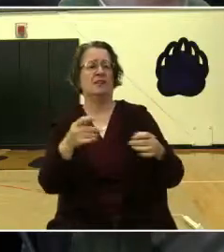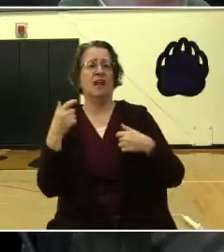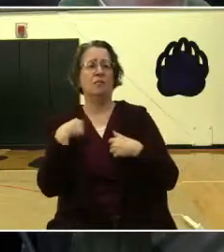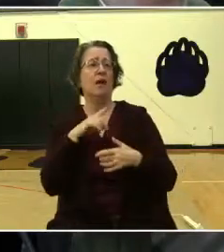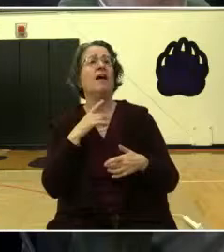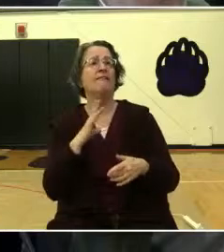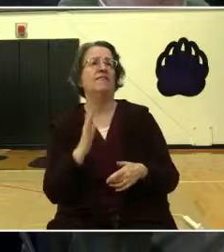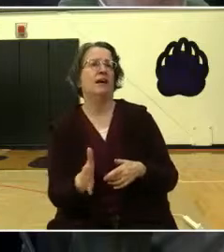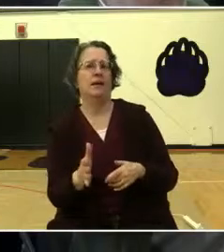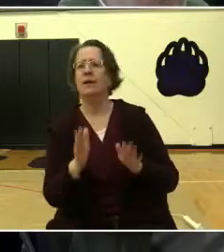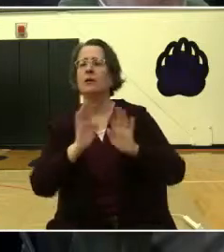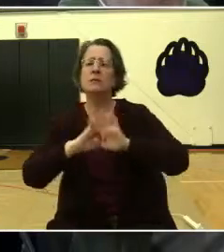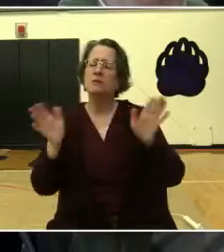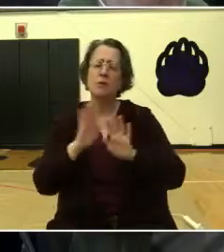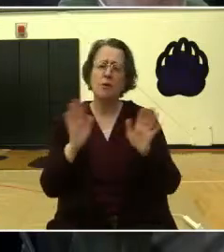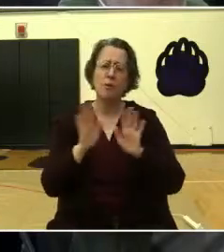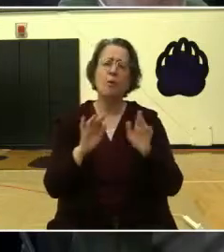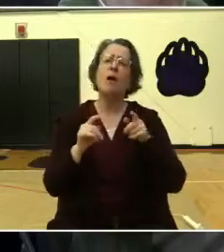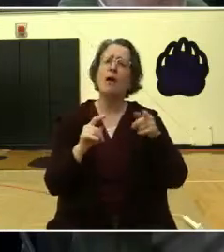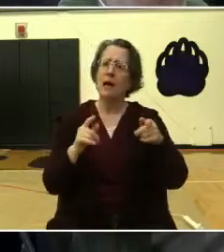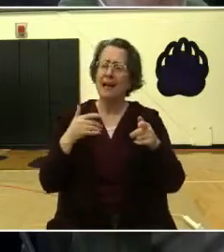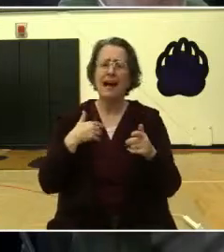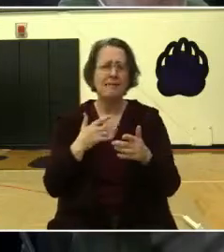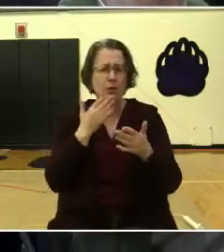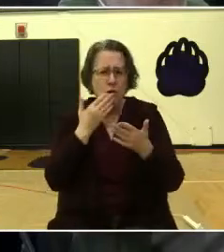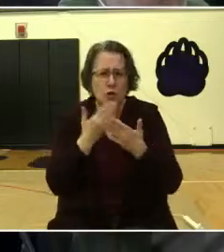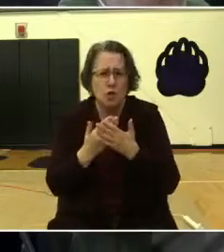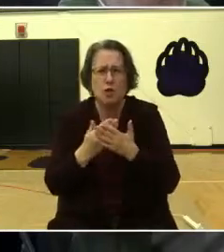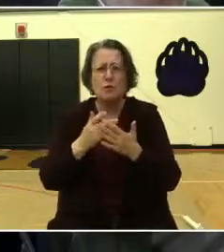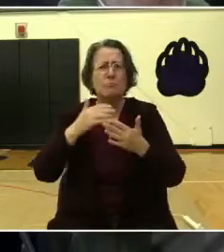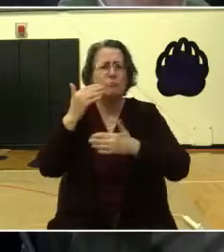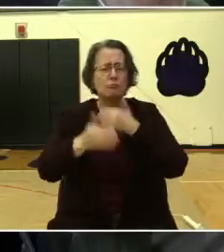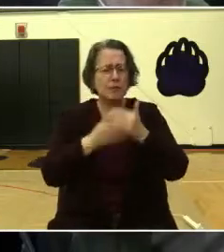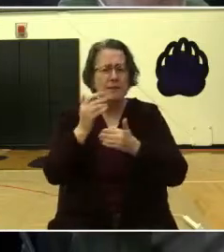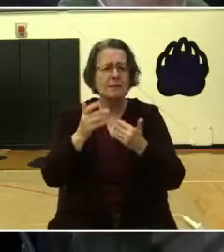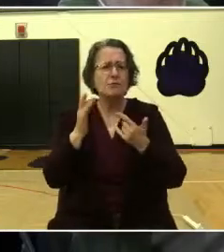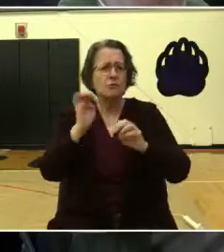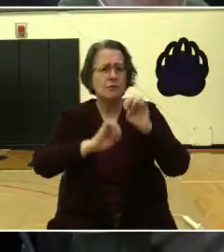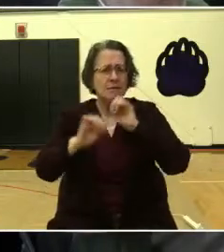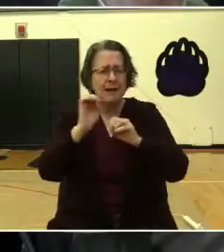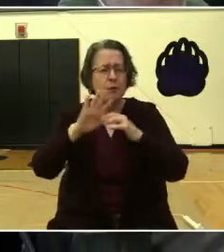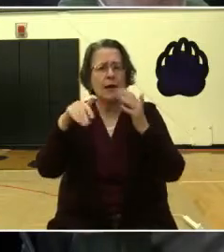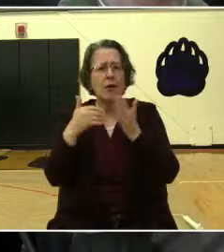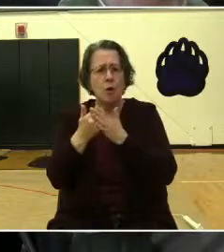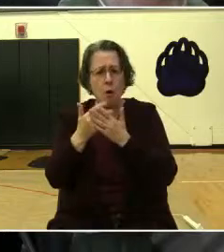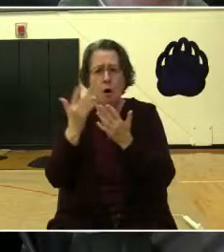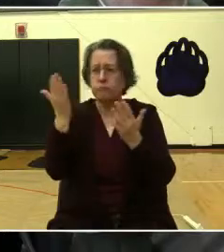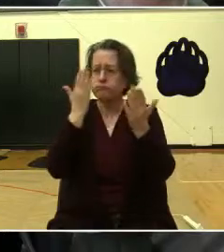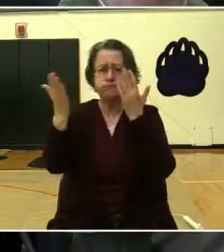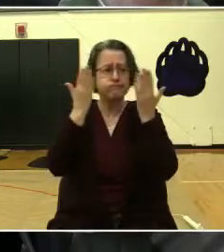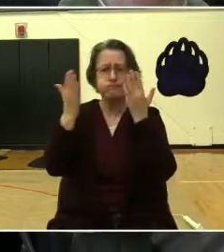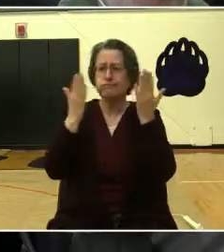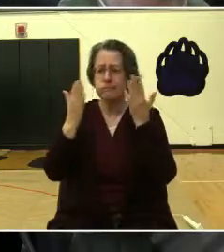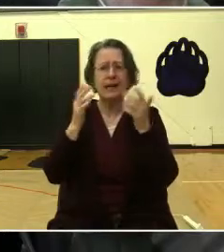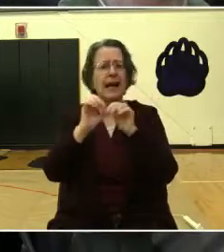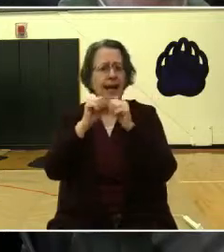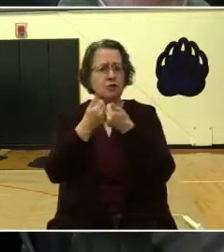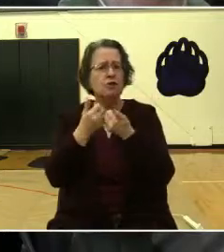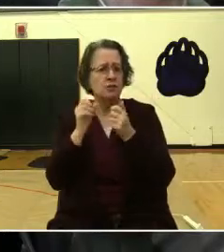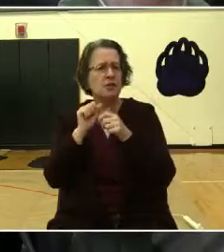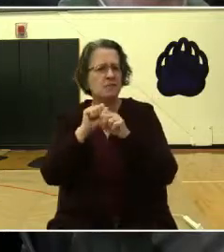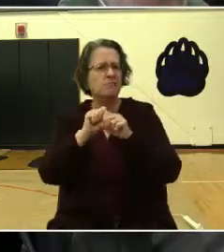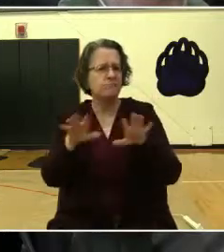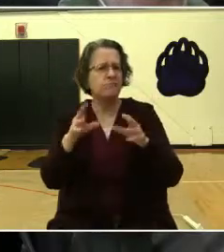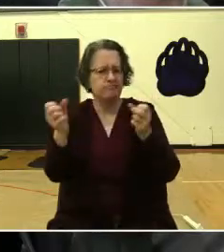fully rational process for evaluating these requests I did a little bit of research